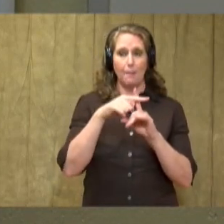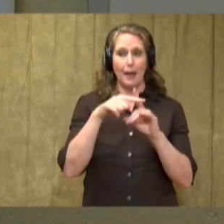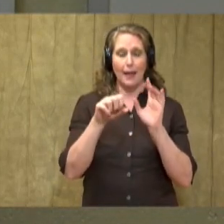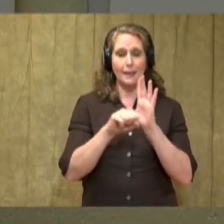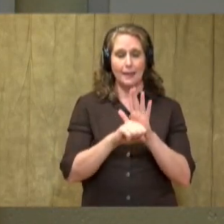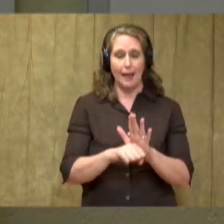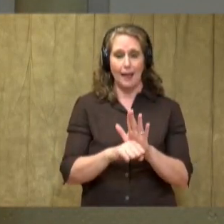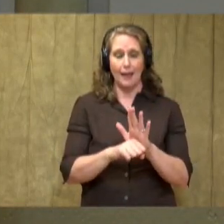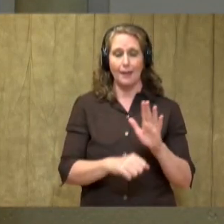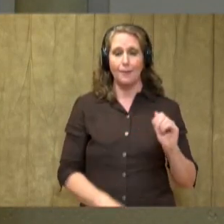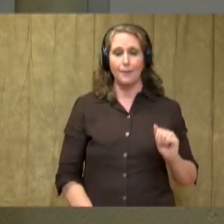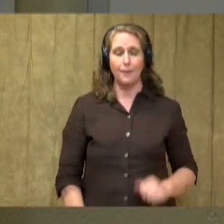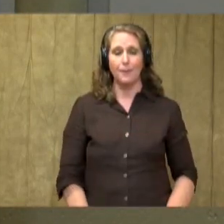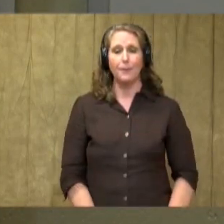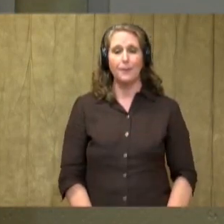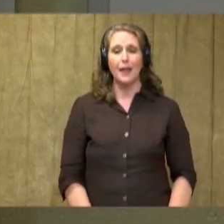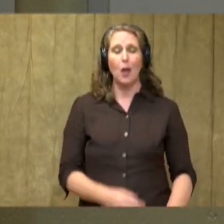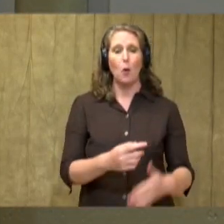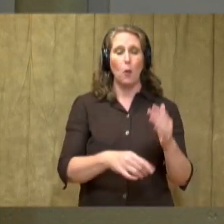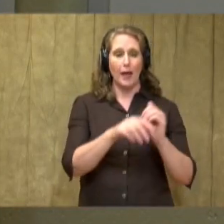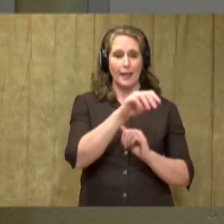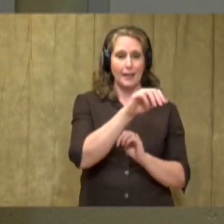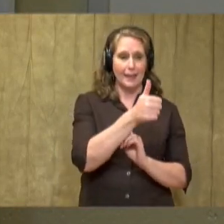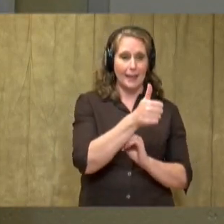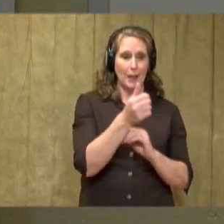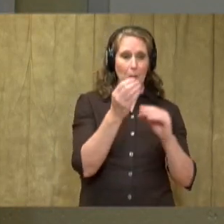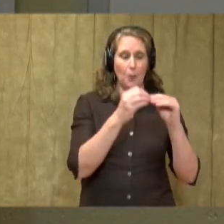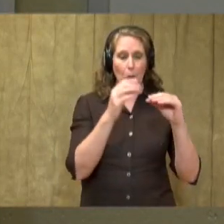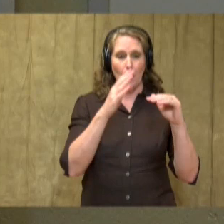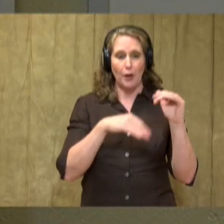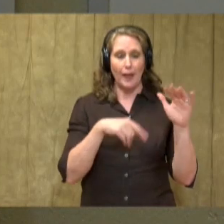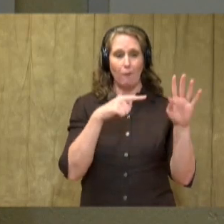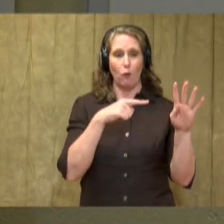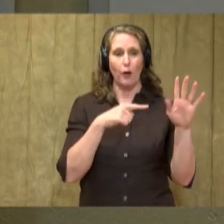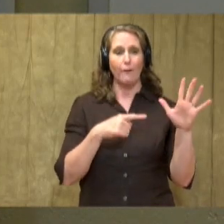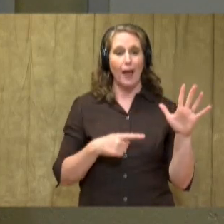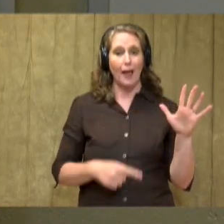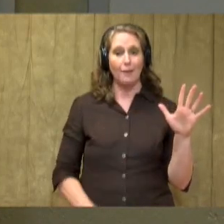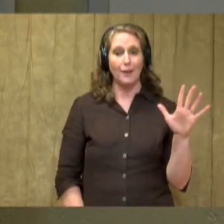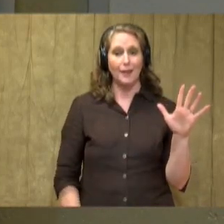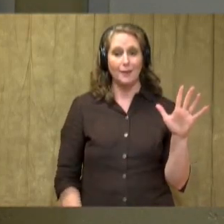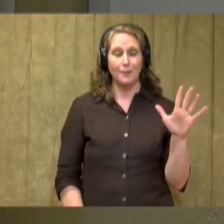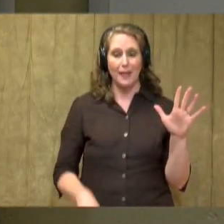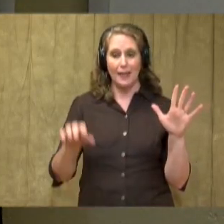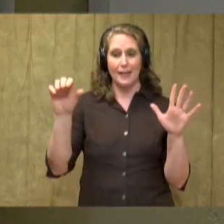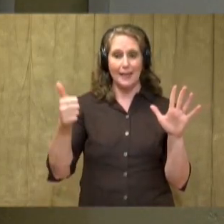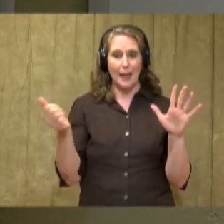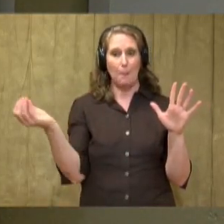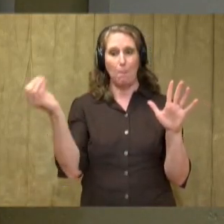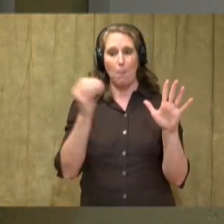sign. What is 10 more than 45?